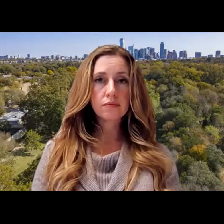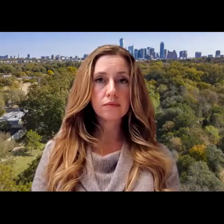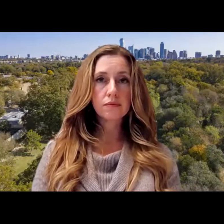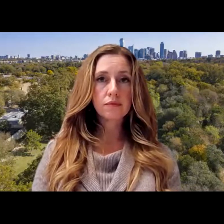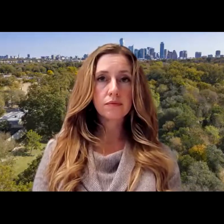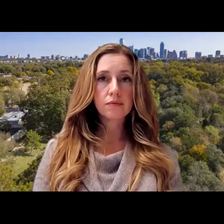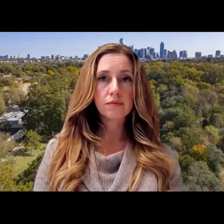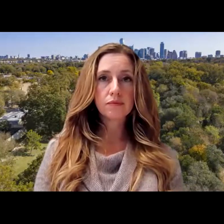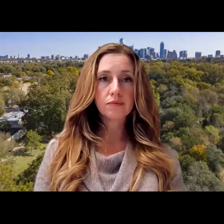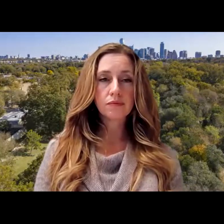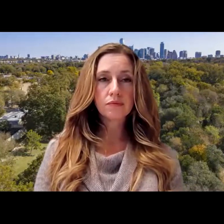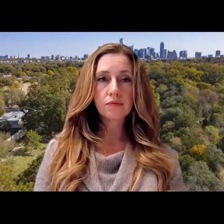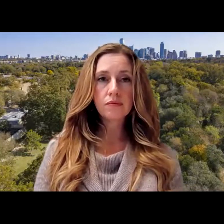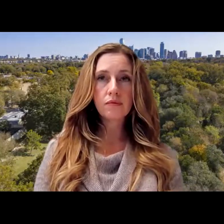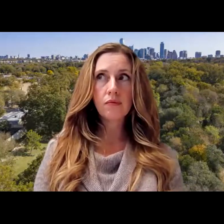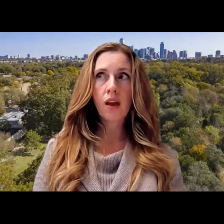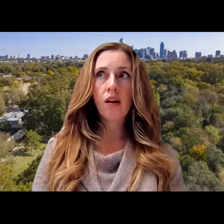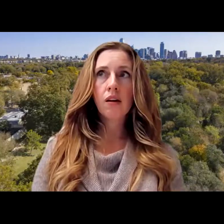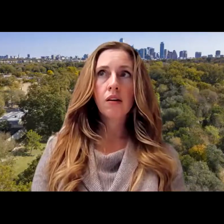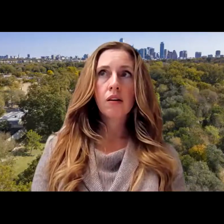chance to address those questions?